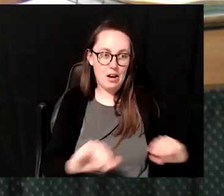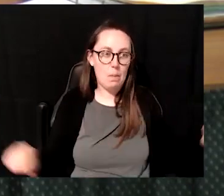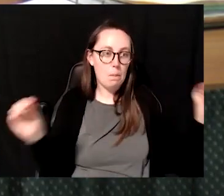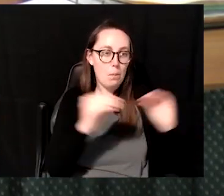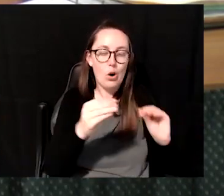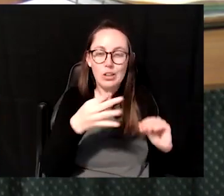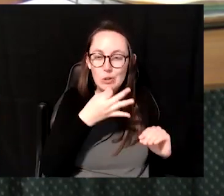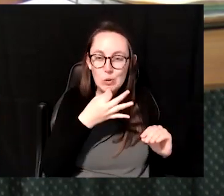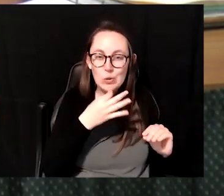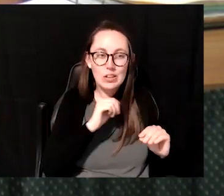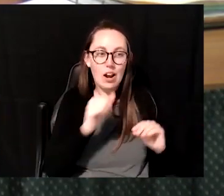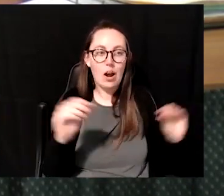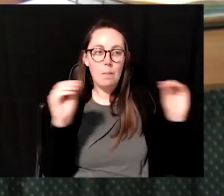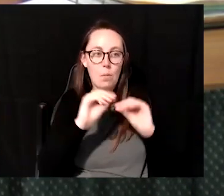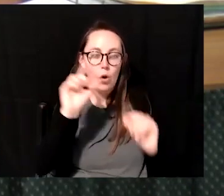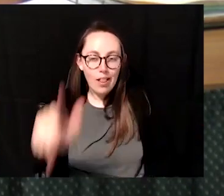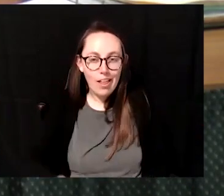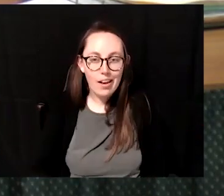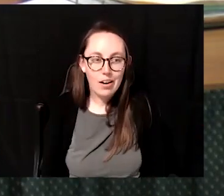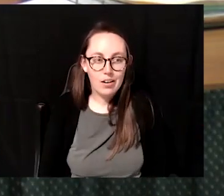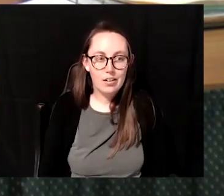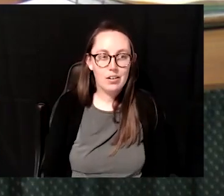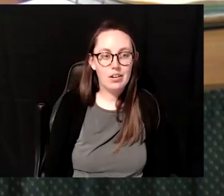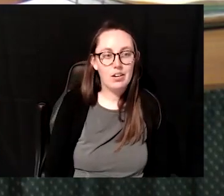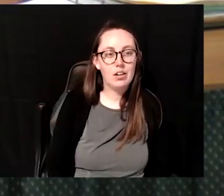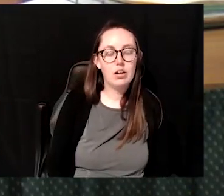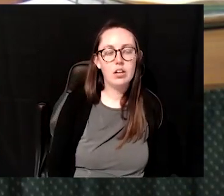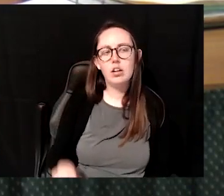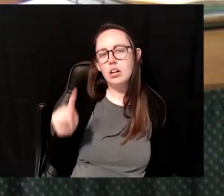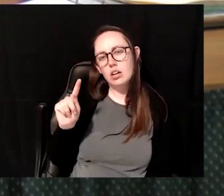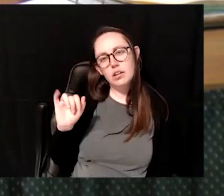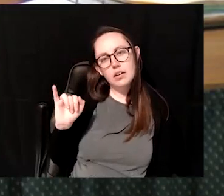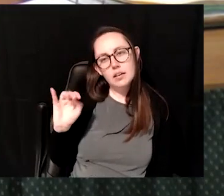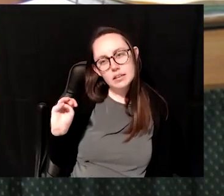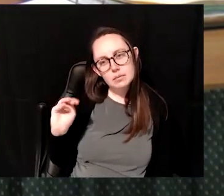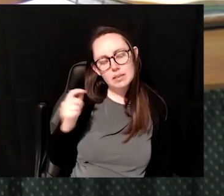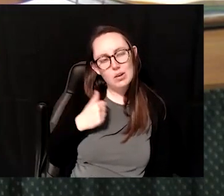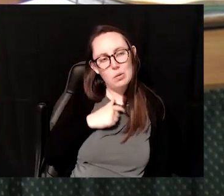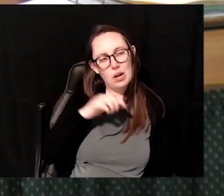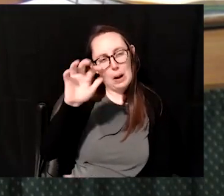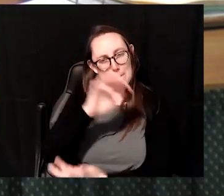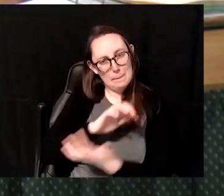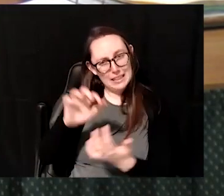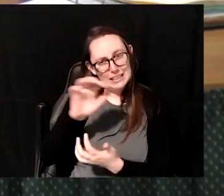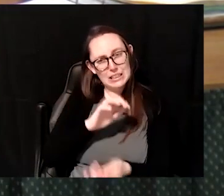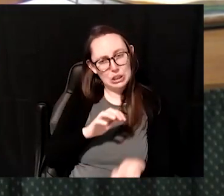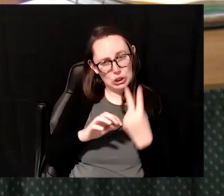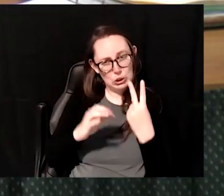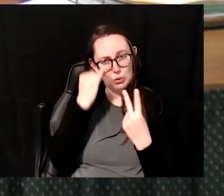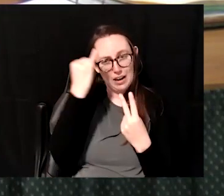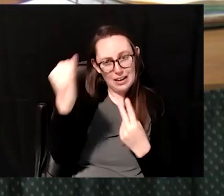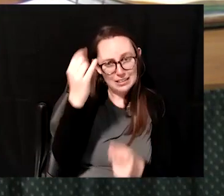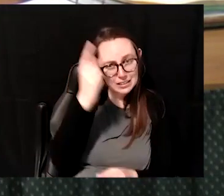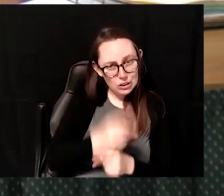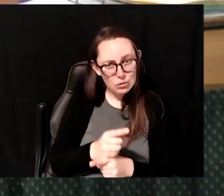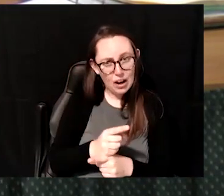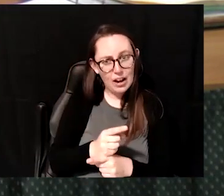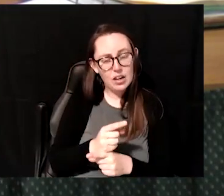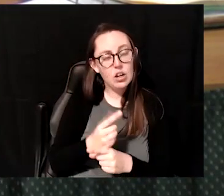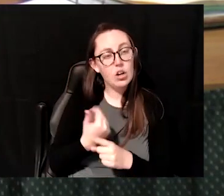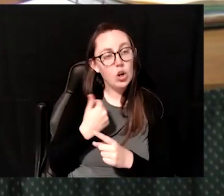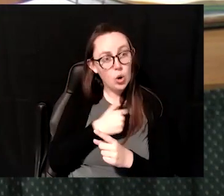we're mixing two ideas here aren't we don't we have a 5-0 agreement that we want to move forward quickly